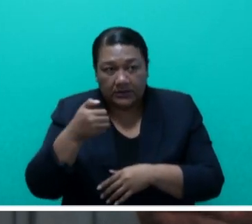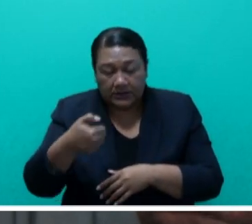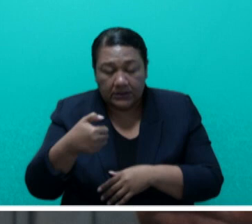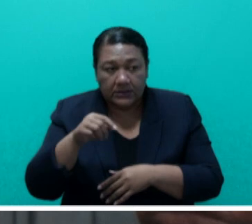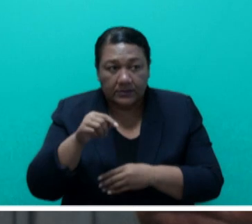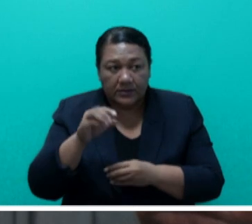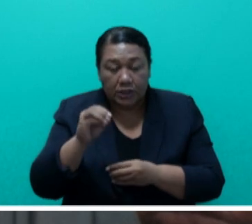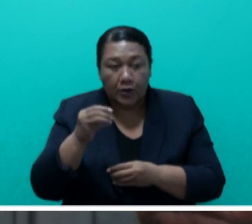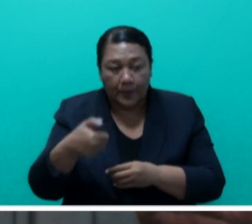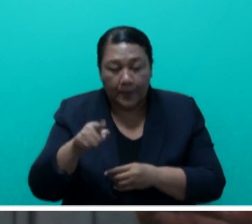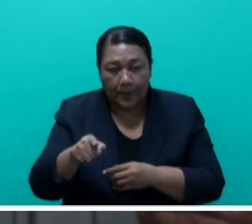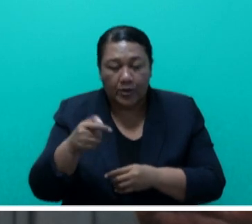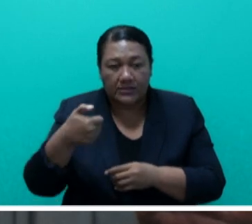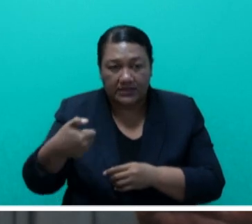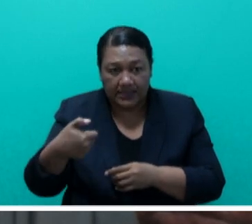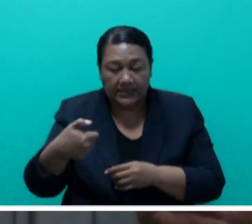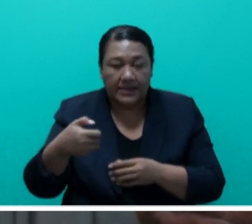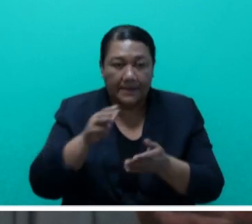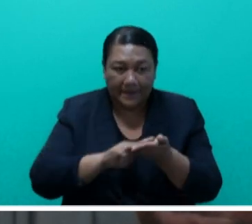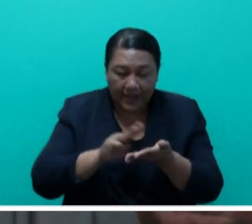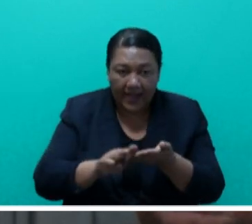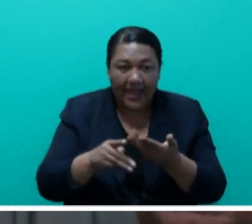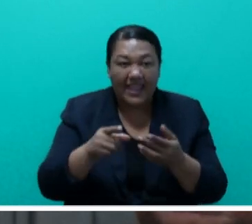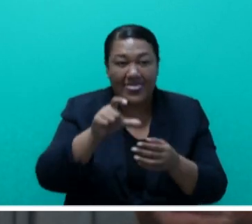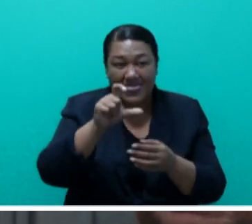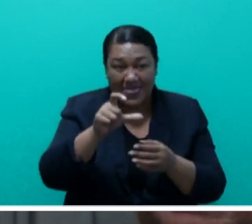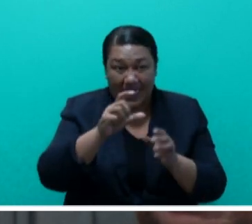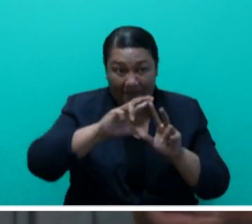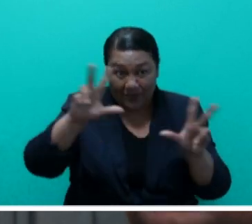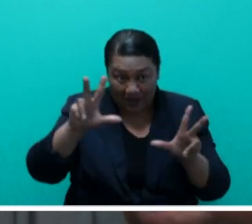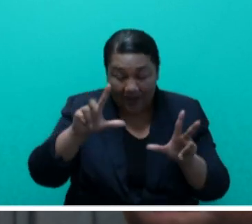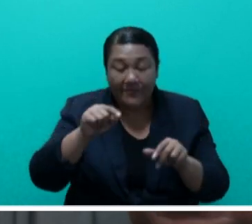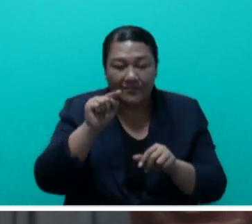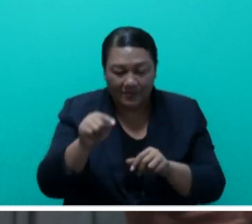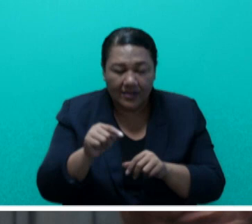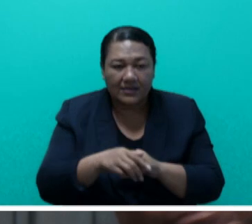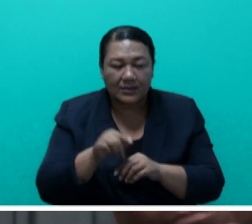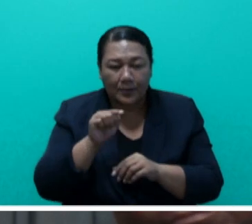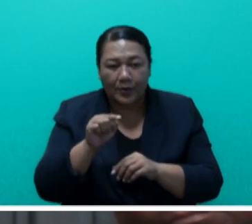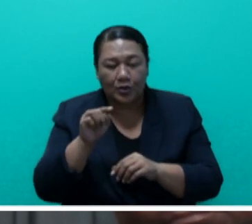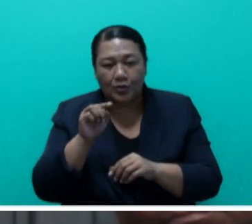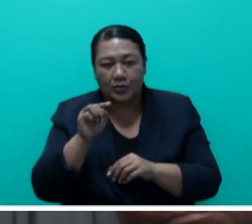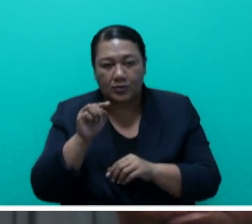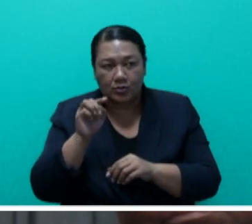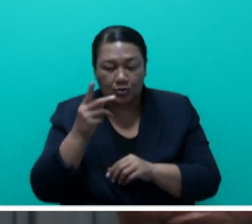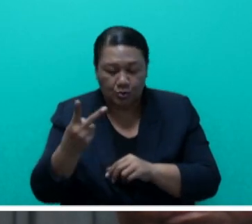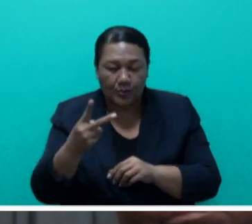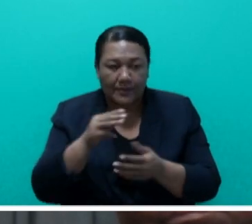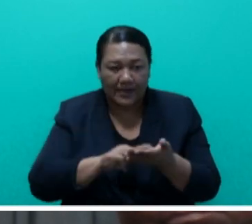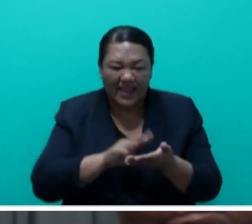at 0.49 million. Others including Naitasiri with 267,000, Serua